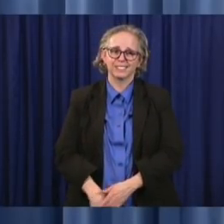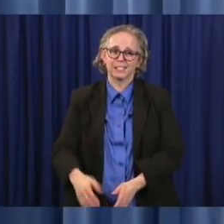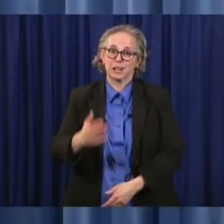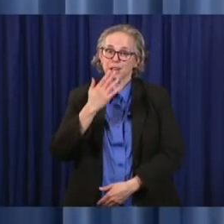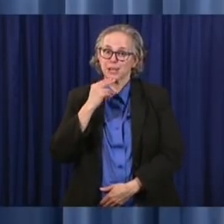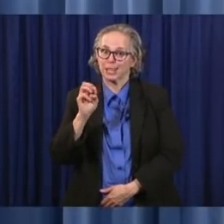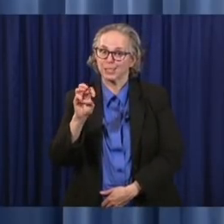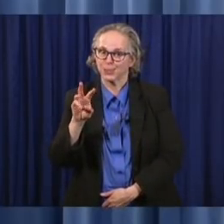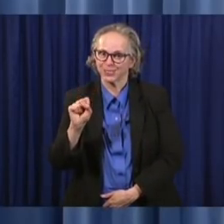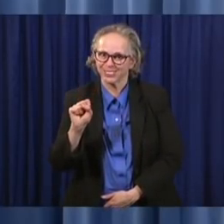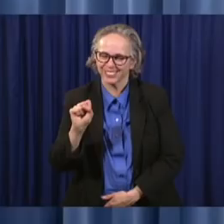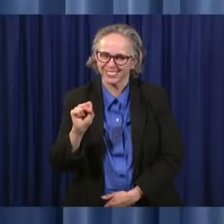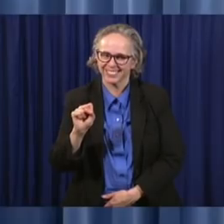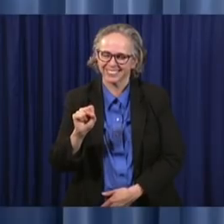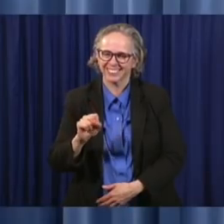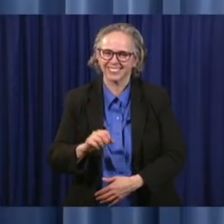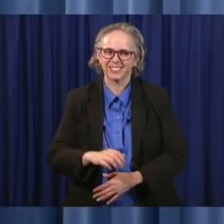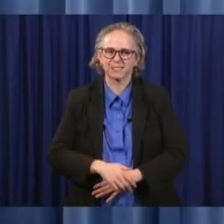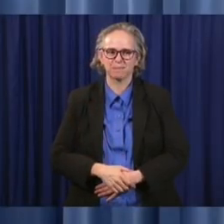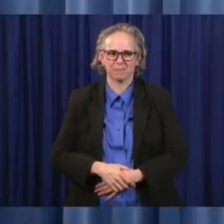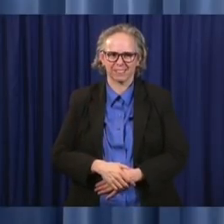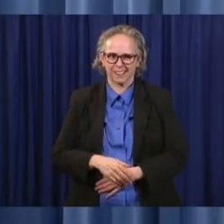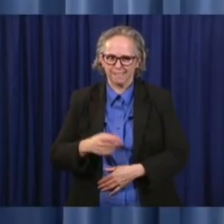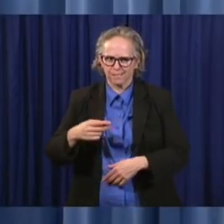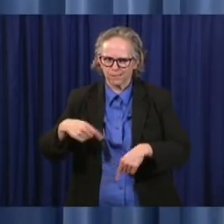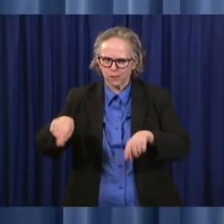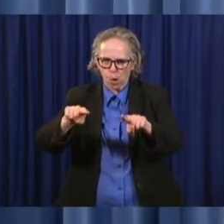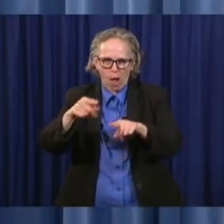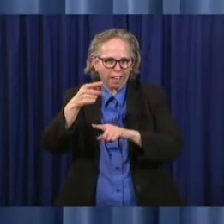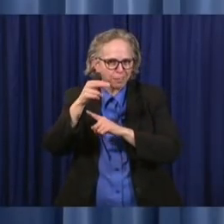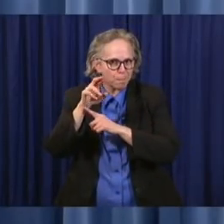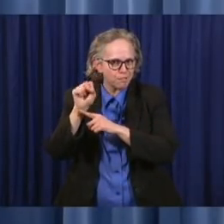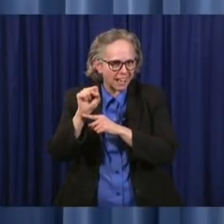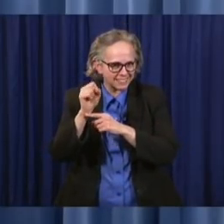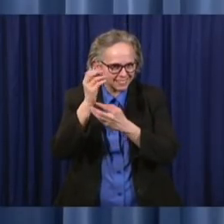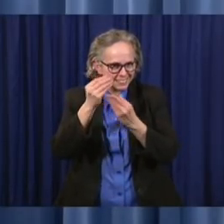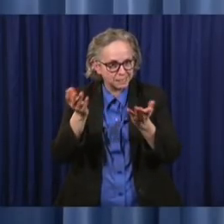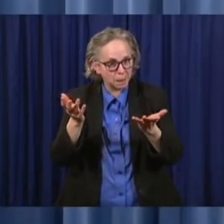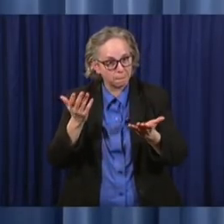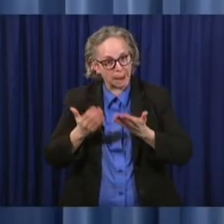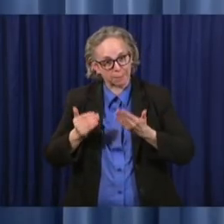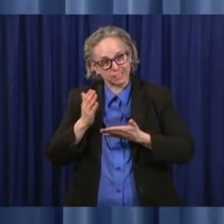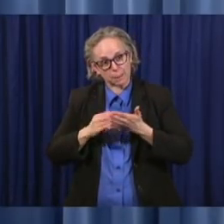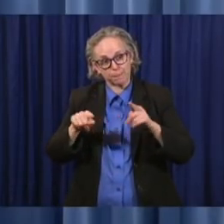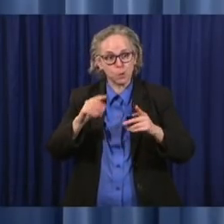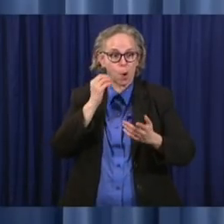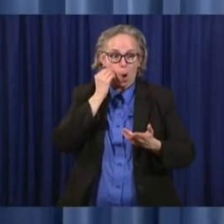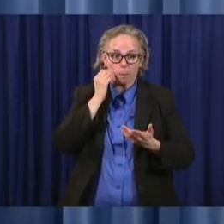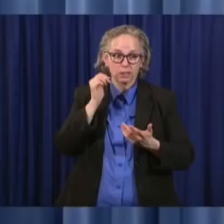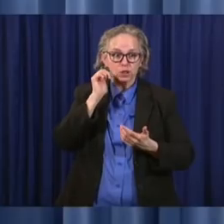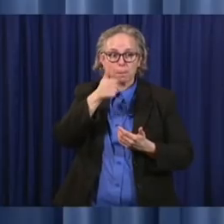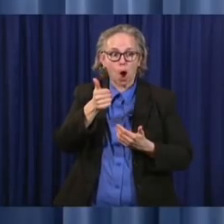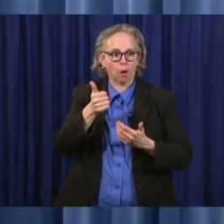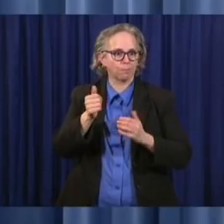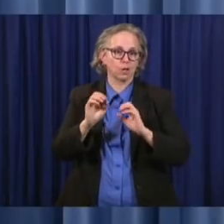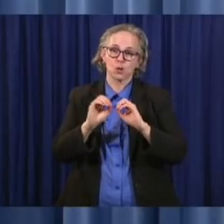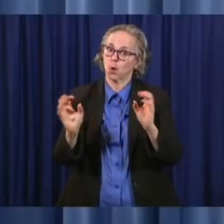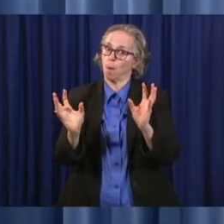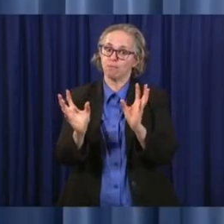I'm sure for the press corps, and for some of you at home. We're not going to be here tomorrow. At least that's our